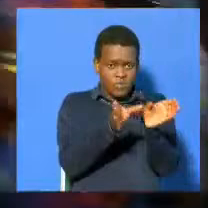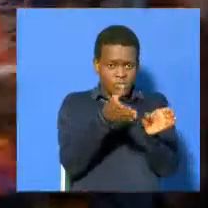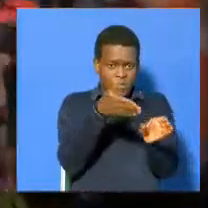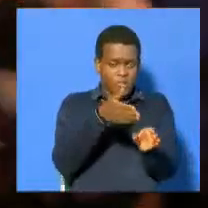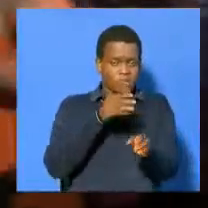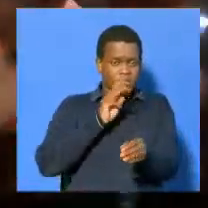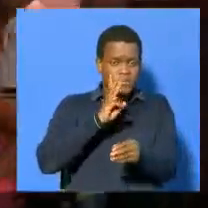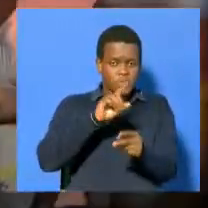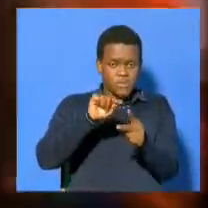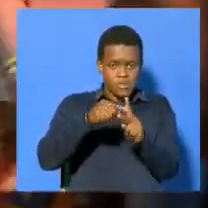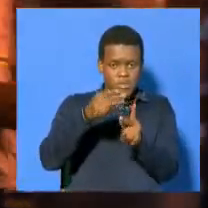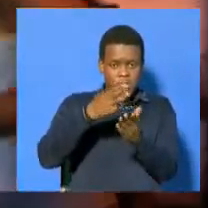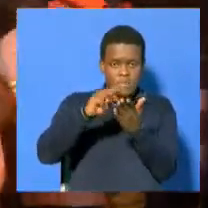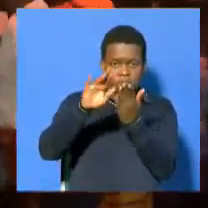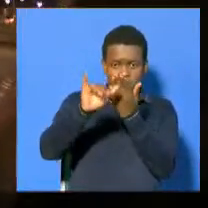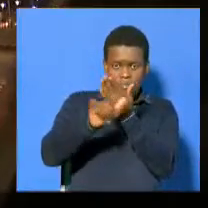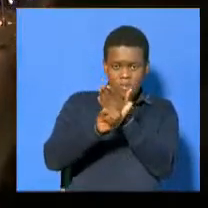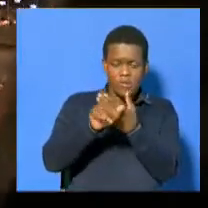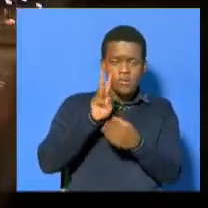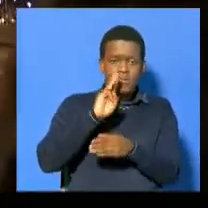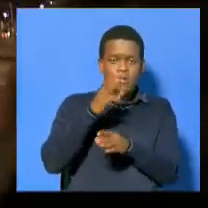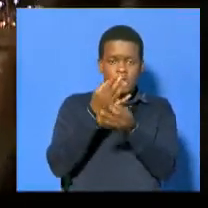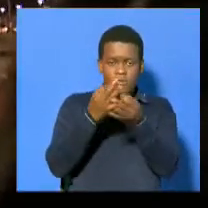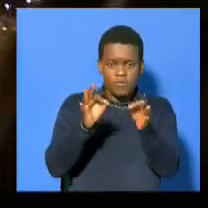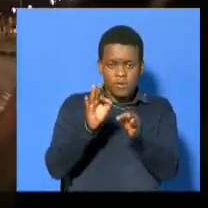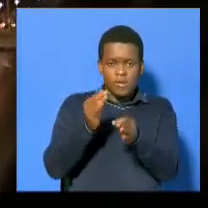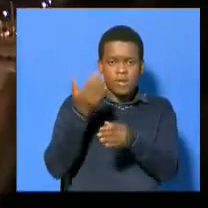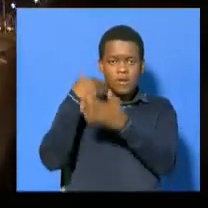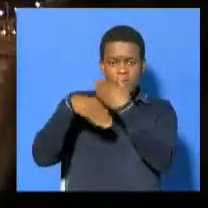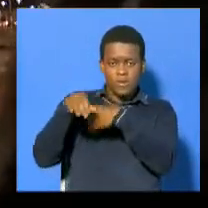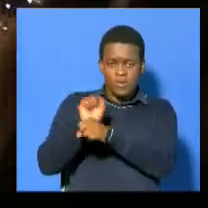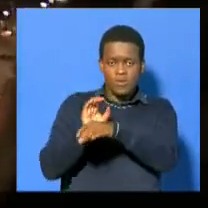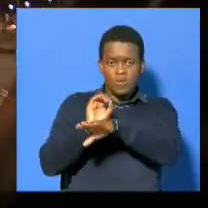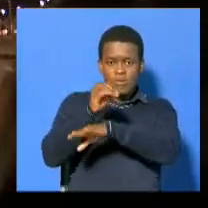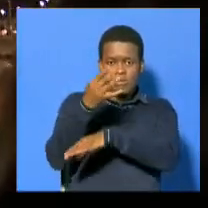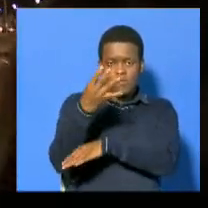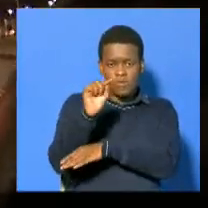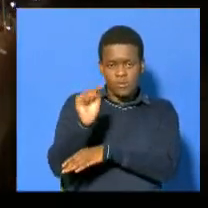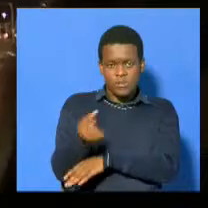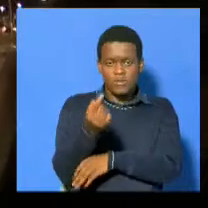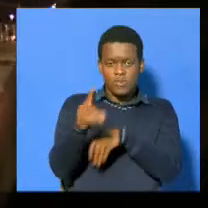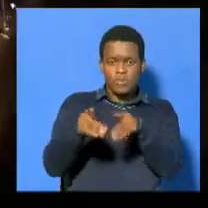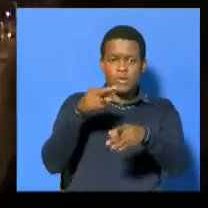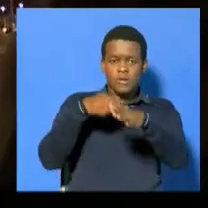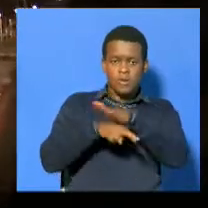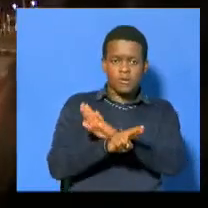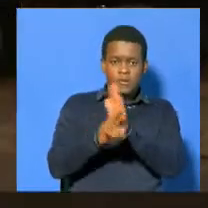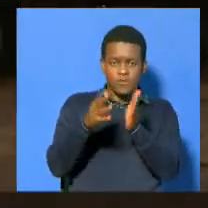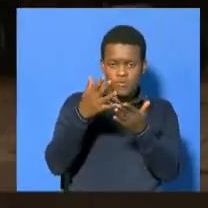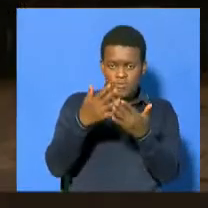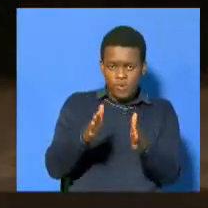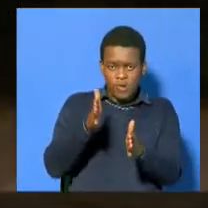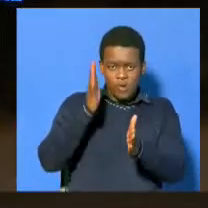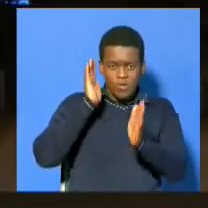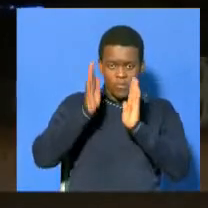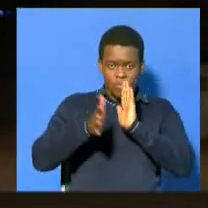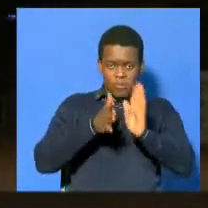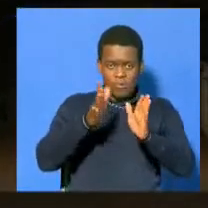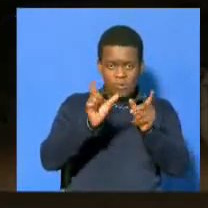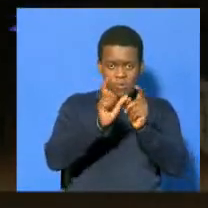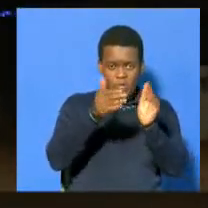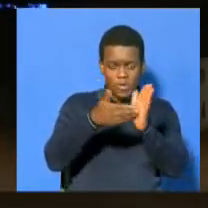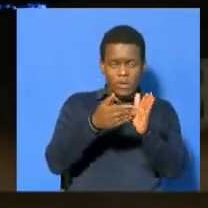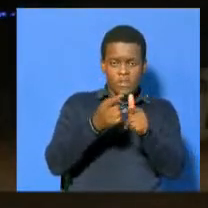mid-May and will be free. Last year, over 4,000 people registered for the marathon, and this year, more than 5,000 people are expected to take